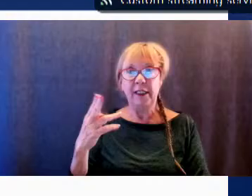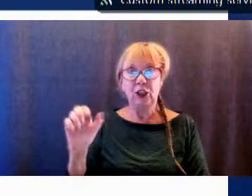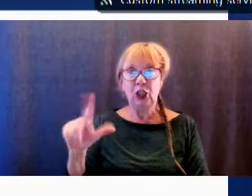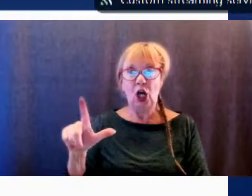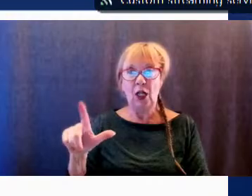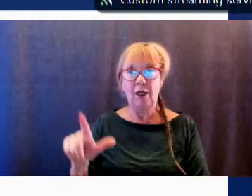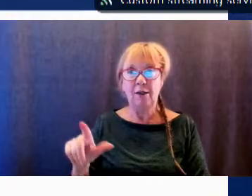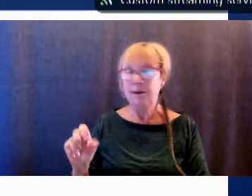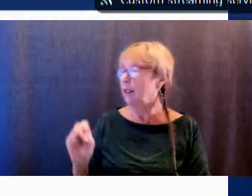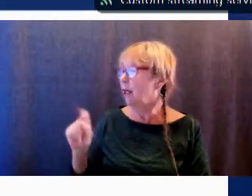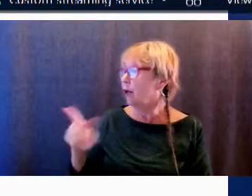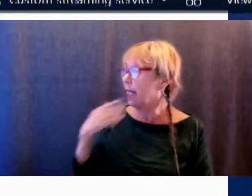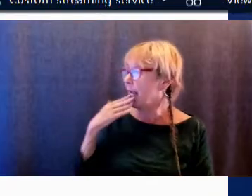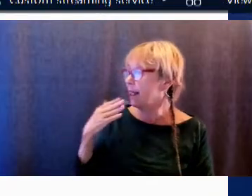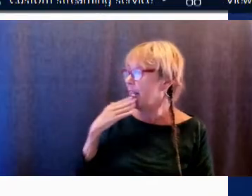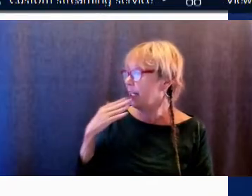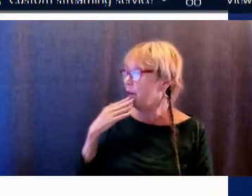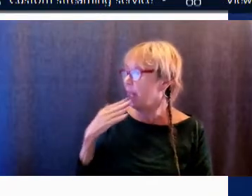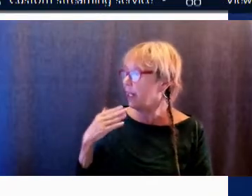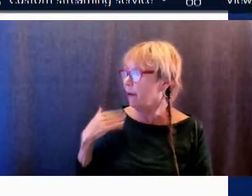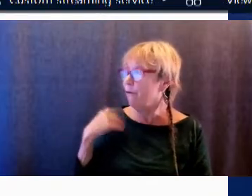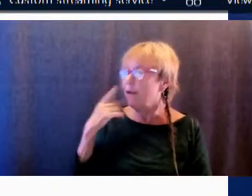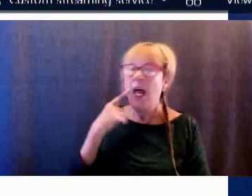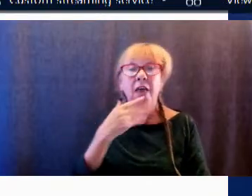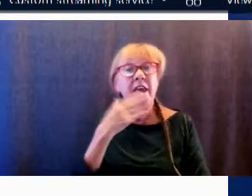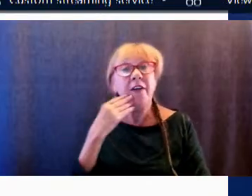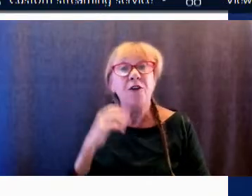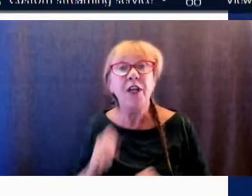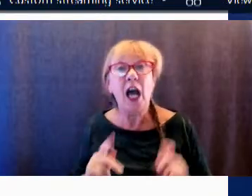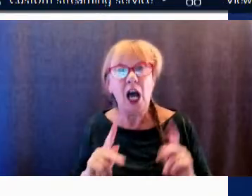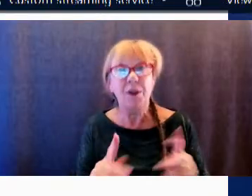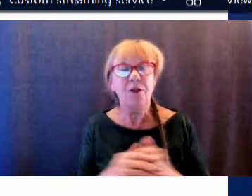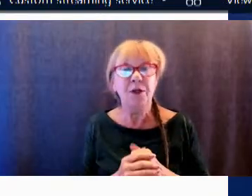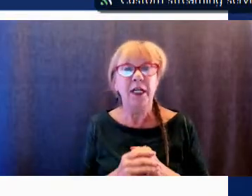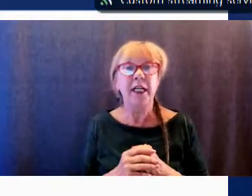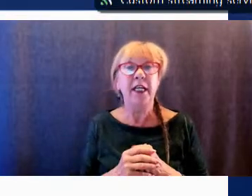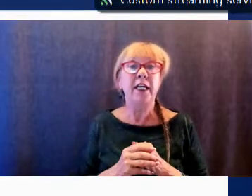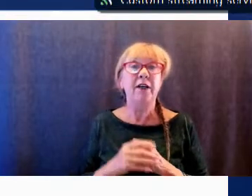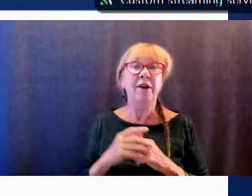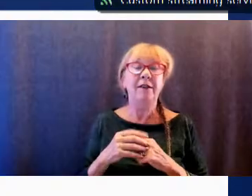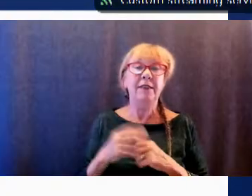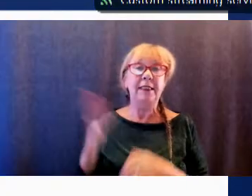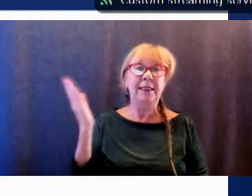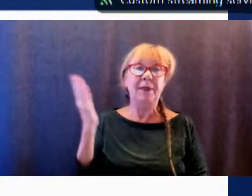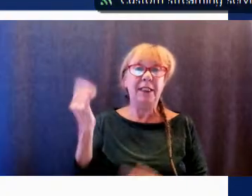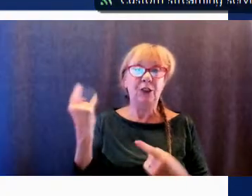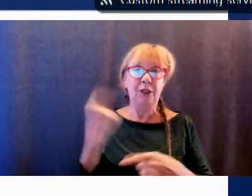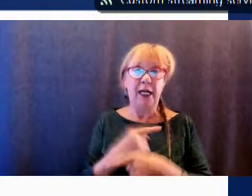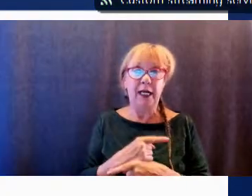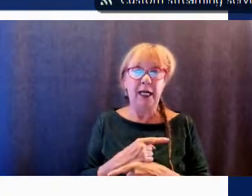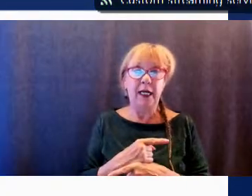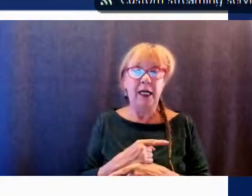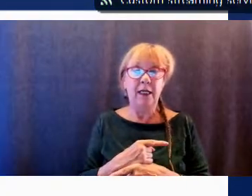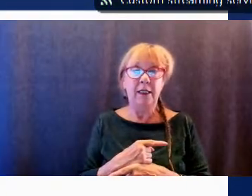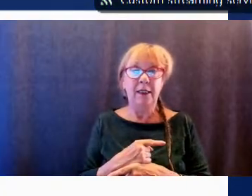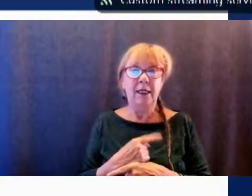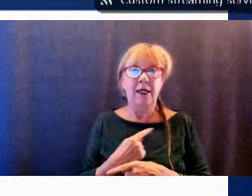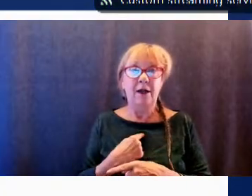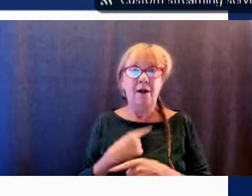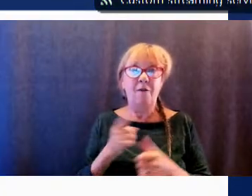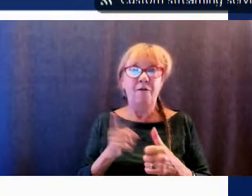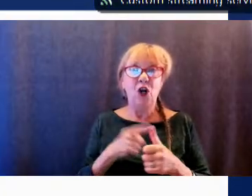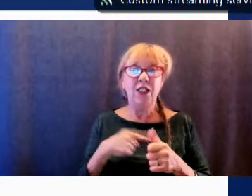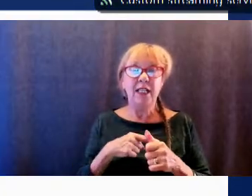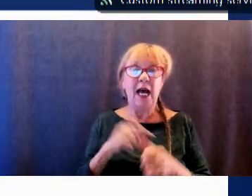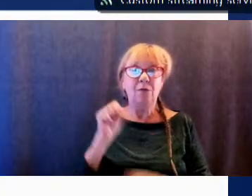Okay, thank you, Supervisor, and thanks for the opportunity for me to speak here tonight. So I'll hit numbers and then I'll get